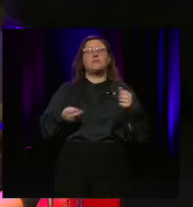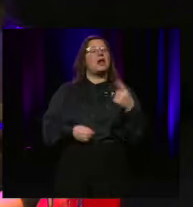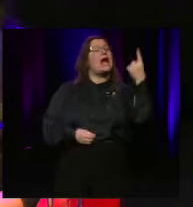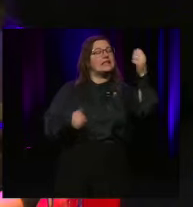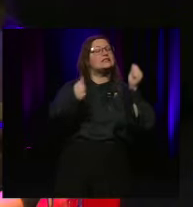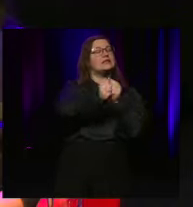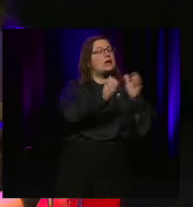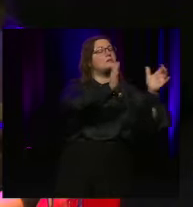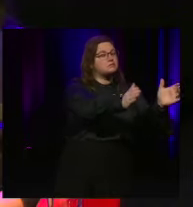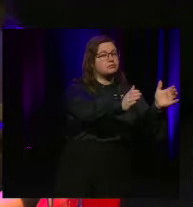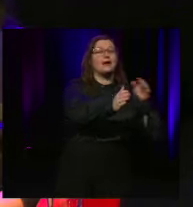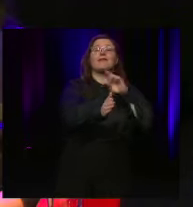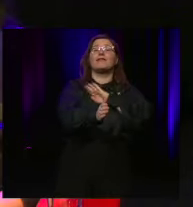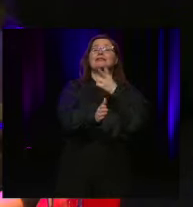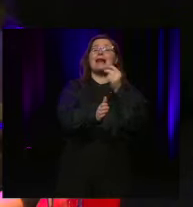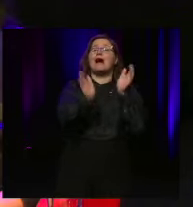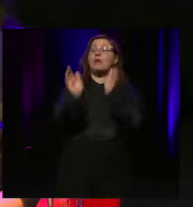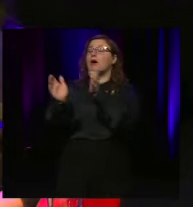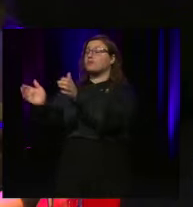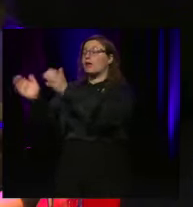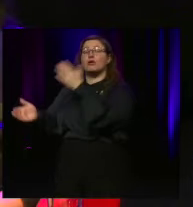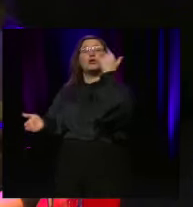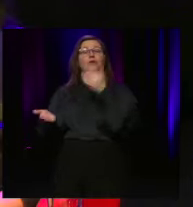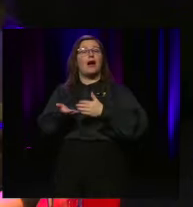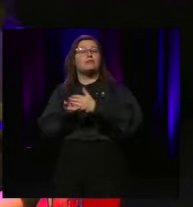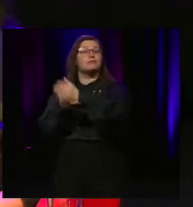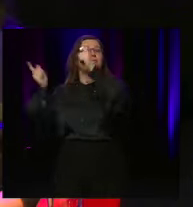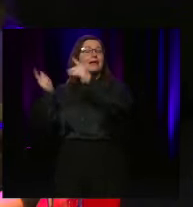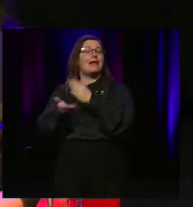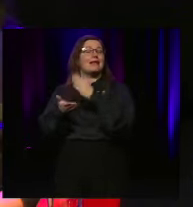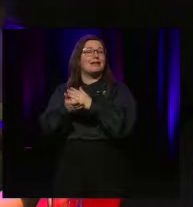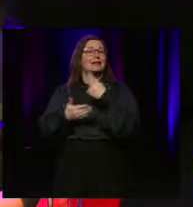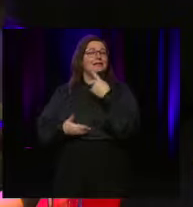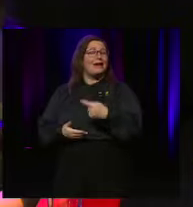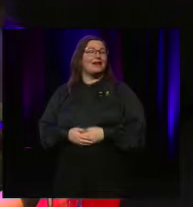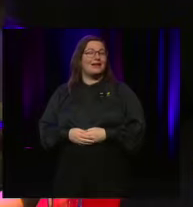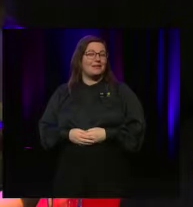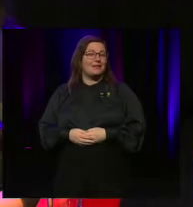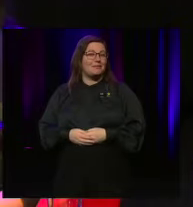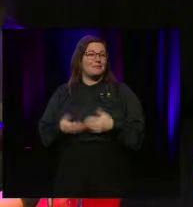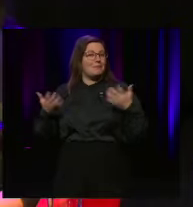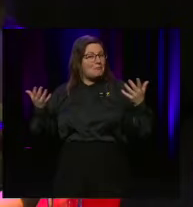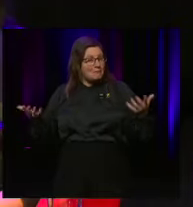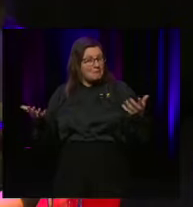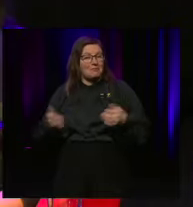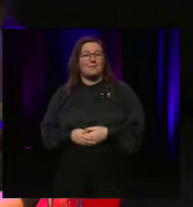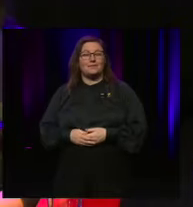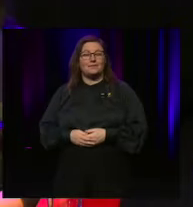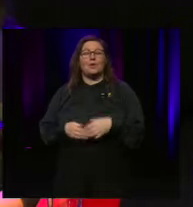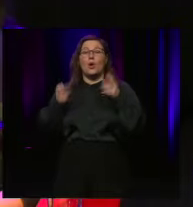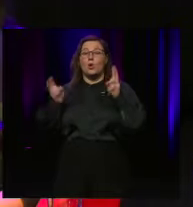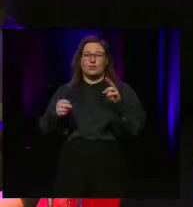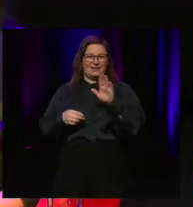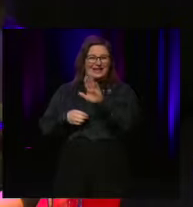way of realizing human rights. And then they also think of their own